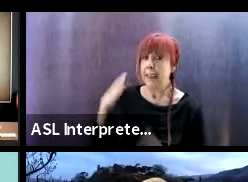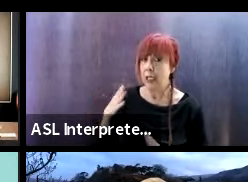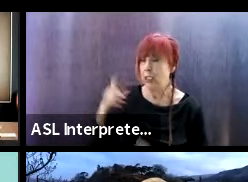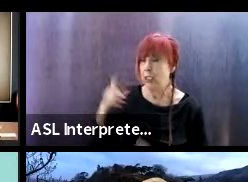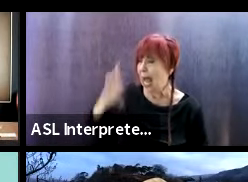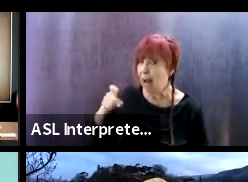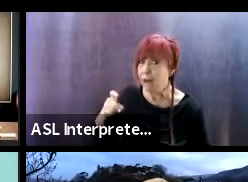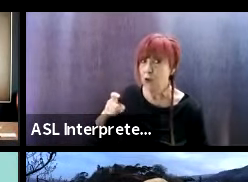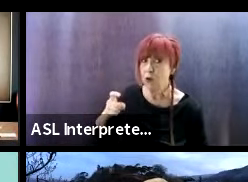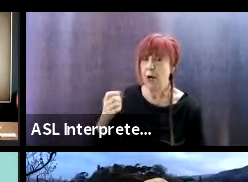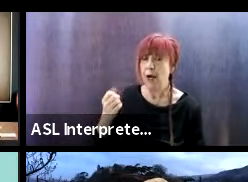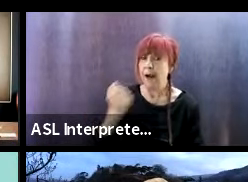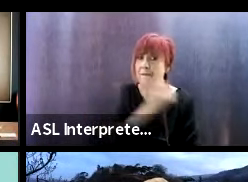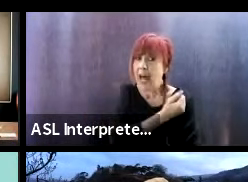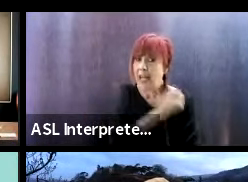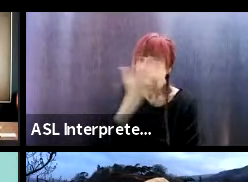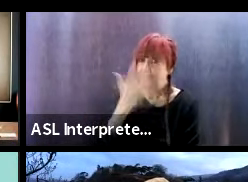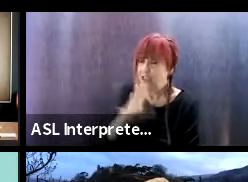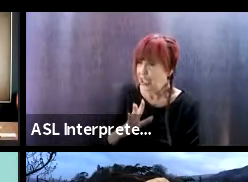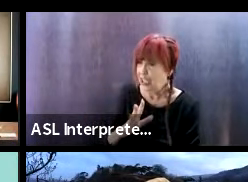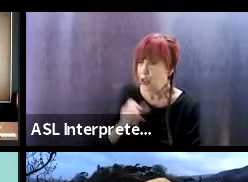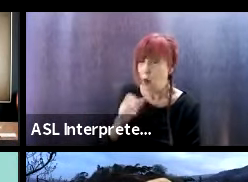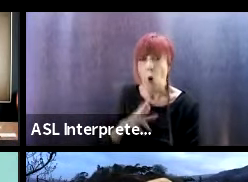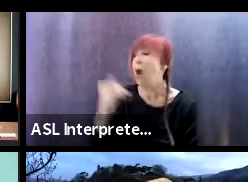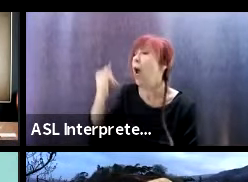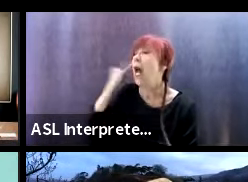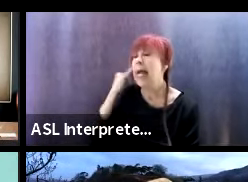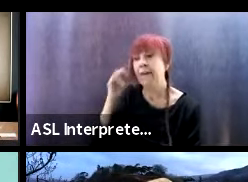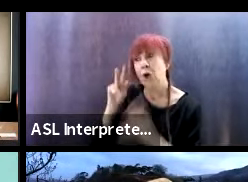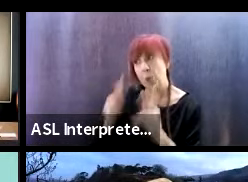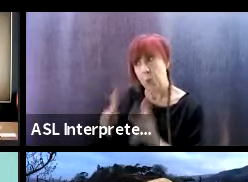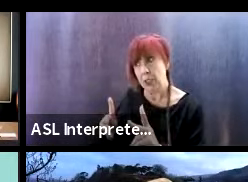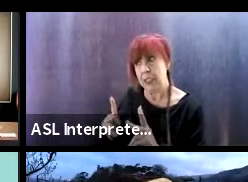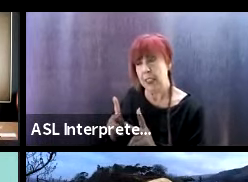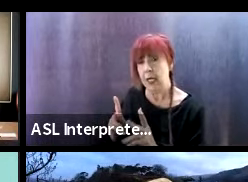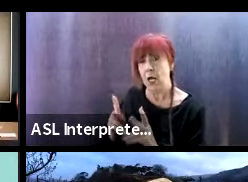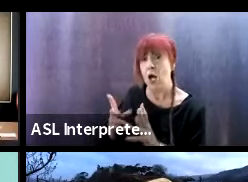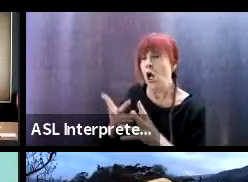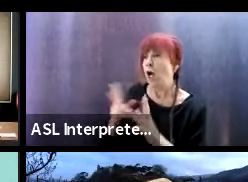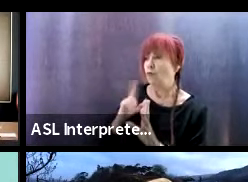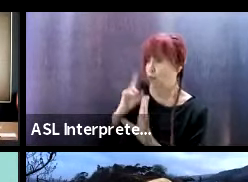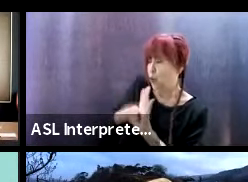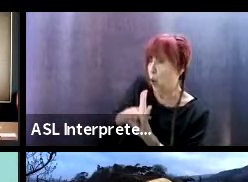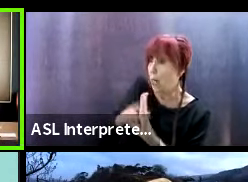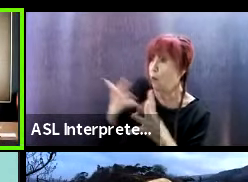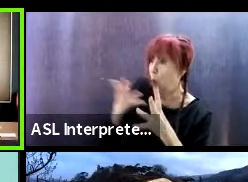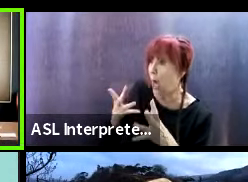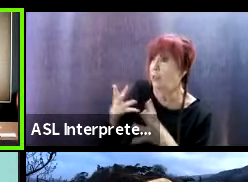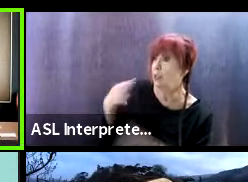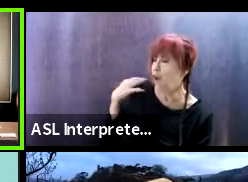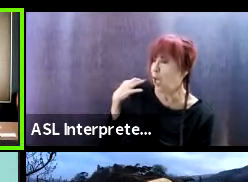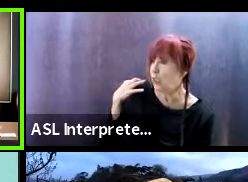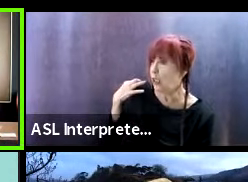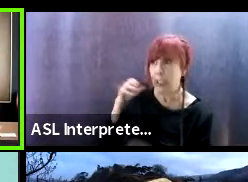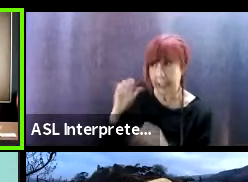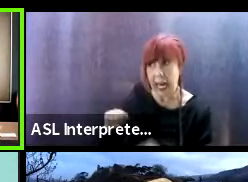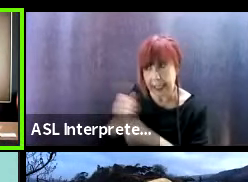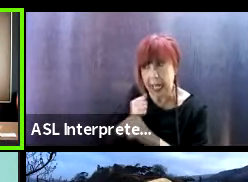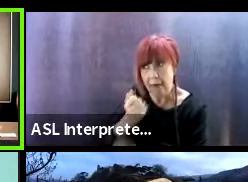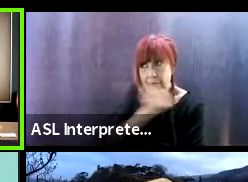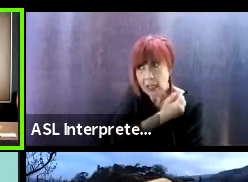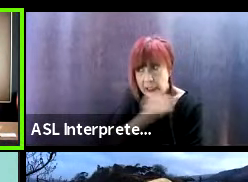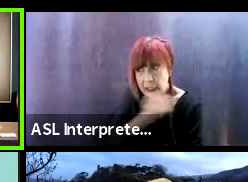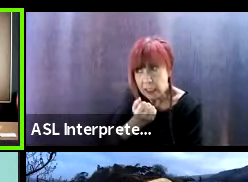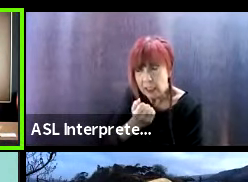be a volunteer specifically, do they have an opportunity to get vaccinated? So volunteers do not have